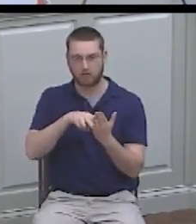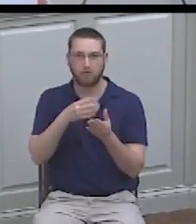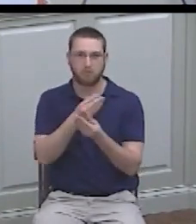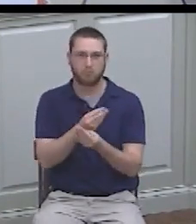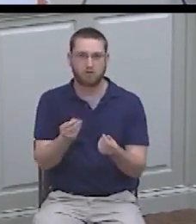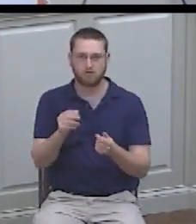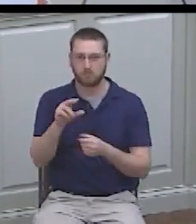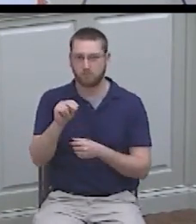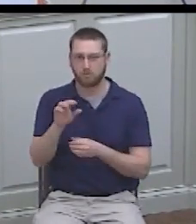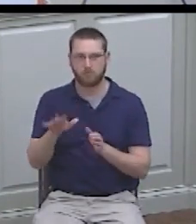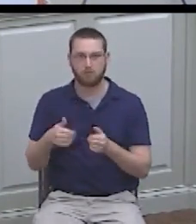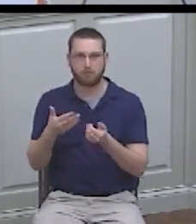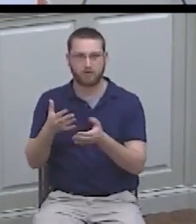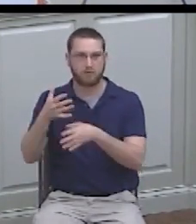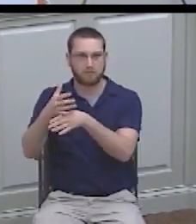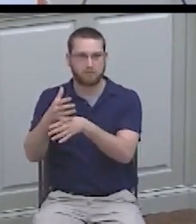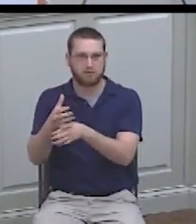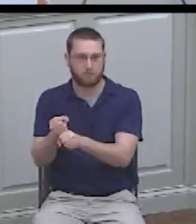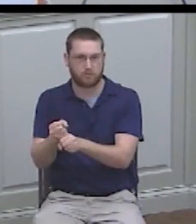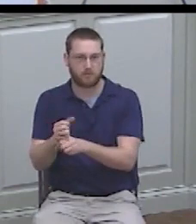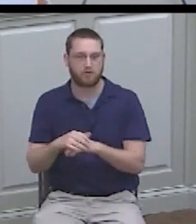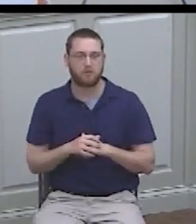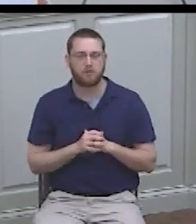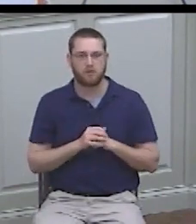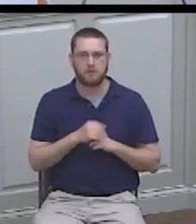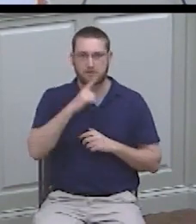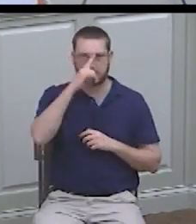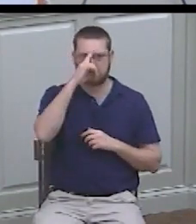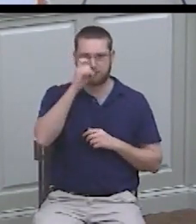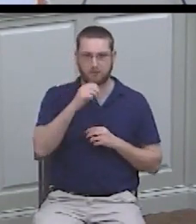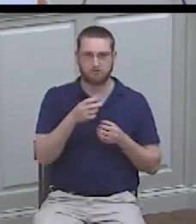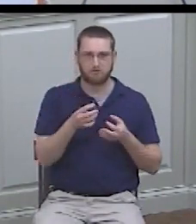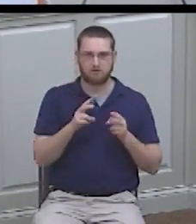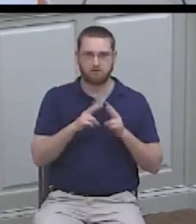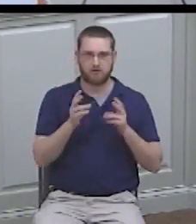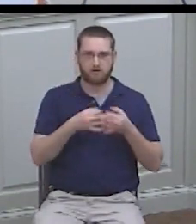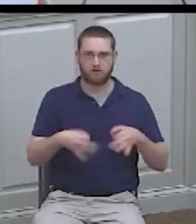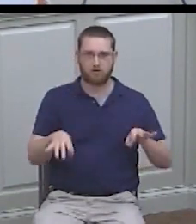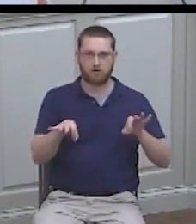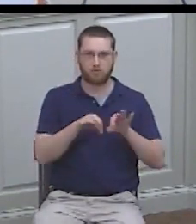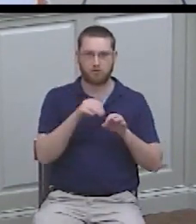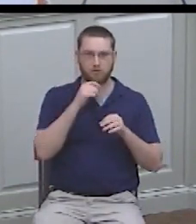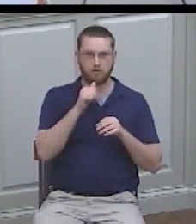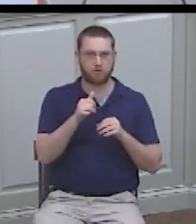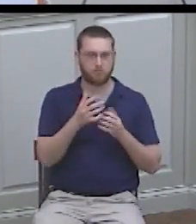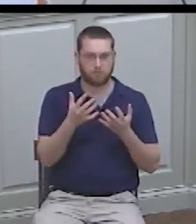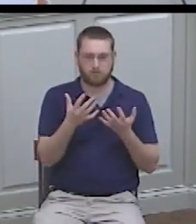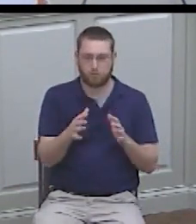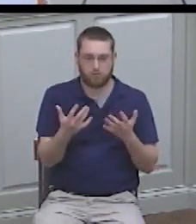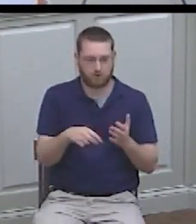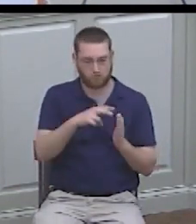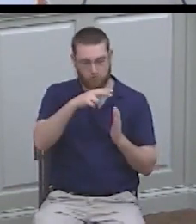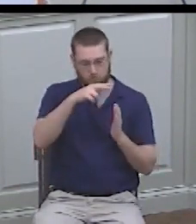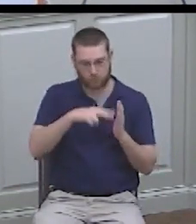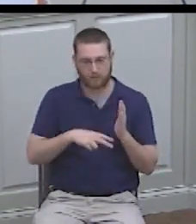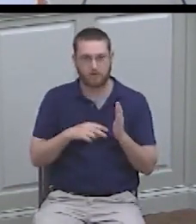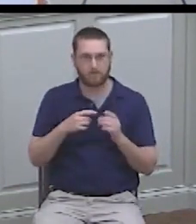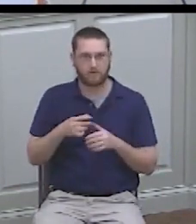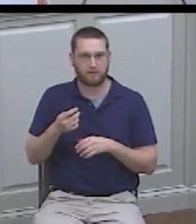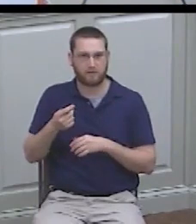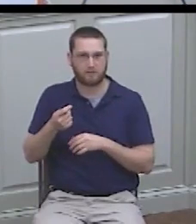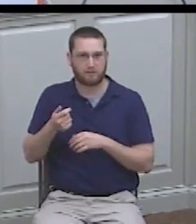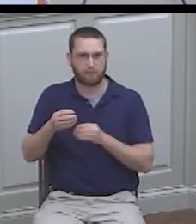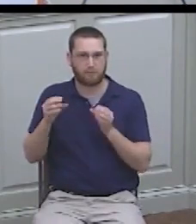we provide them in summary. And because of the importance of this one, I don't intend to read it, but I do think we should spend a little bit more